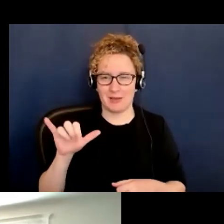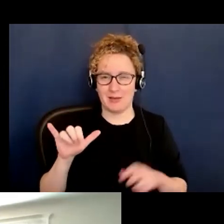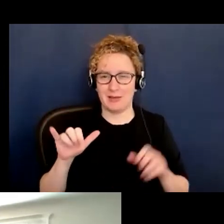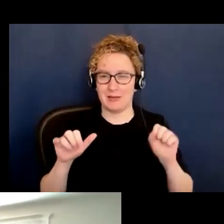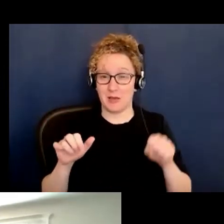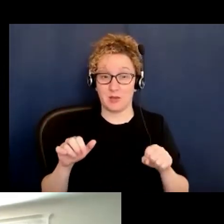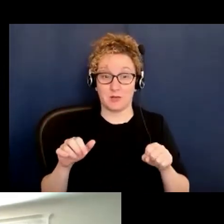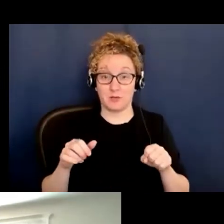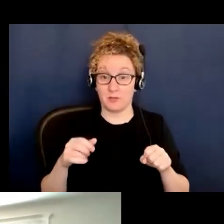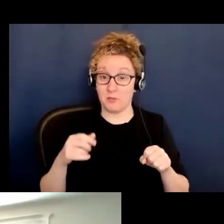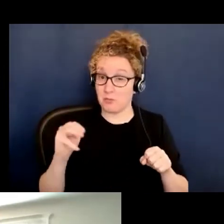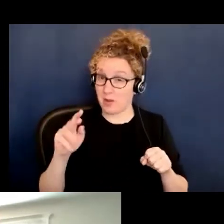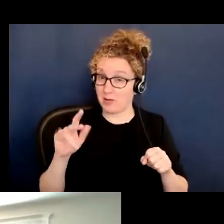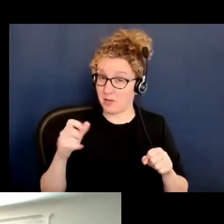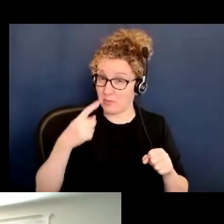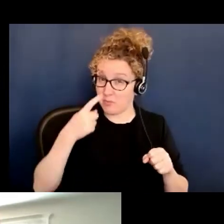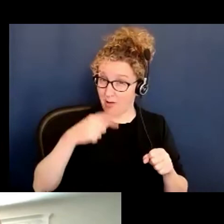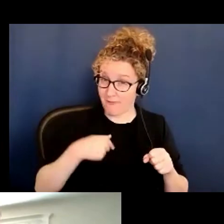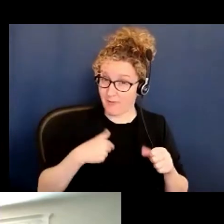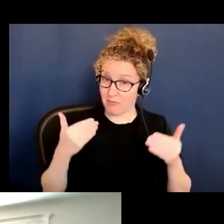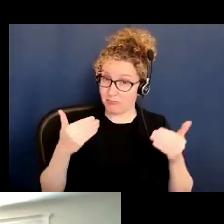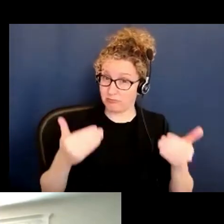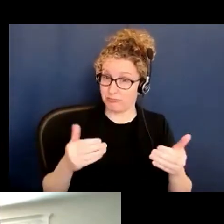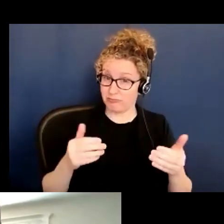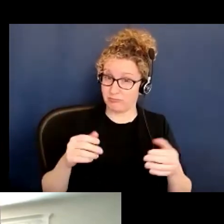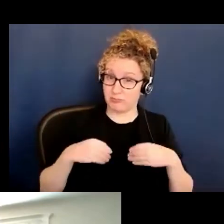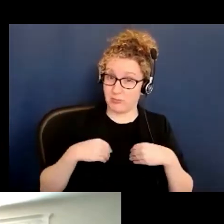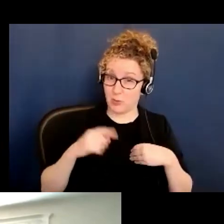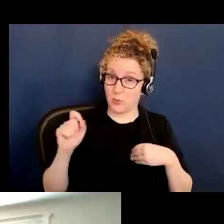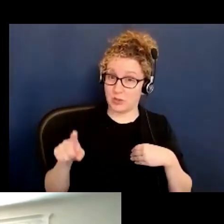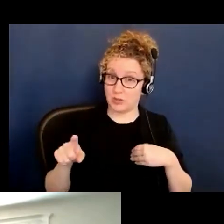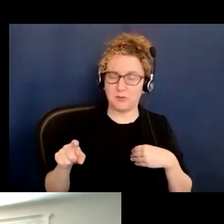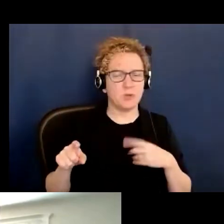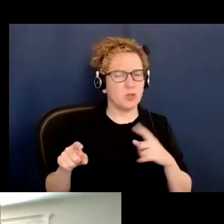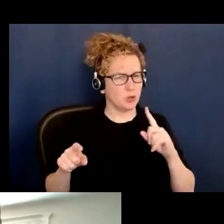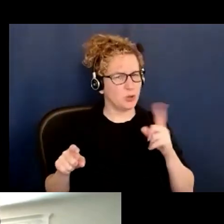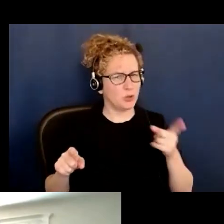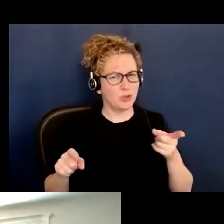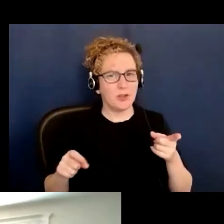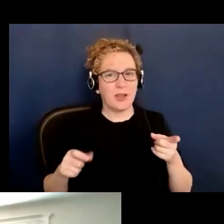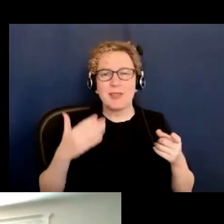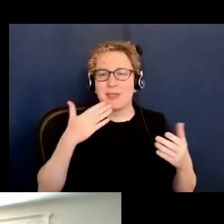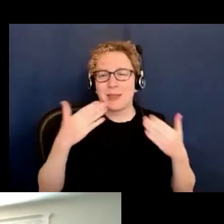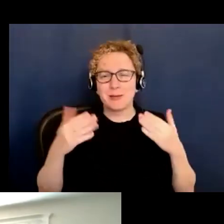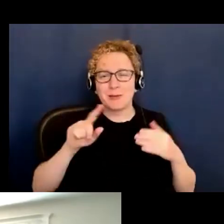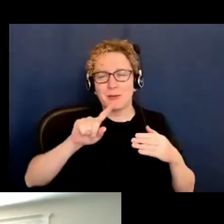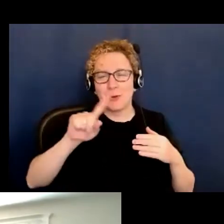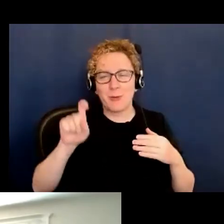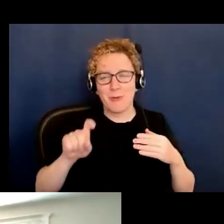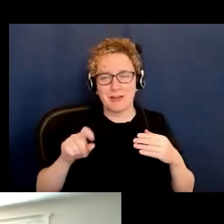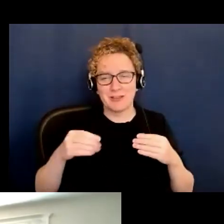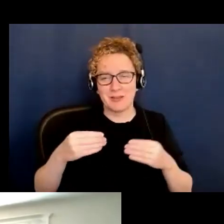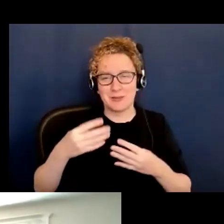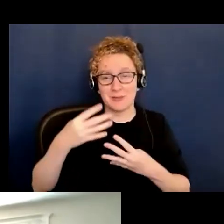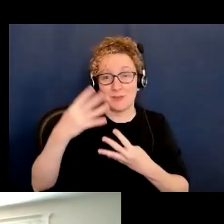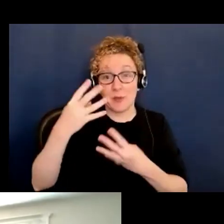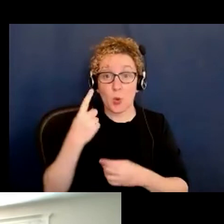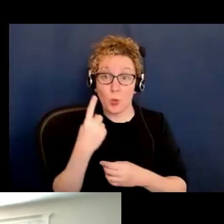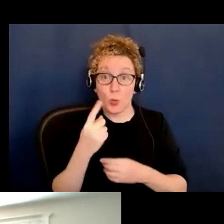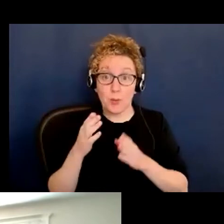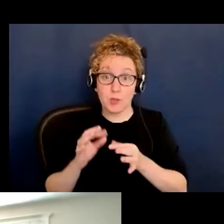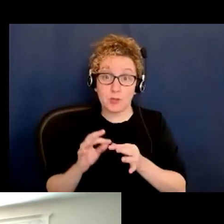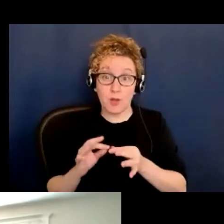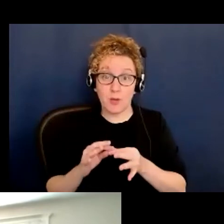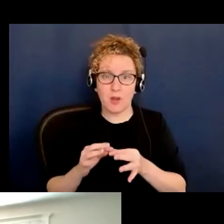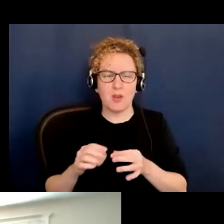if I take this one? Please, yeah. Okay, we received a question. Thanks for your questions, by the way. One person commented, we also